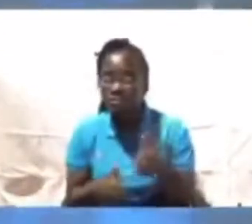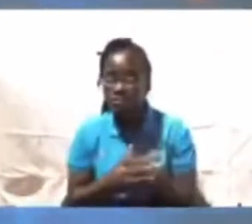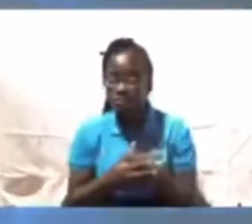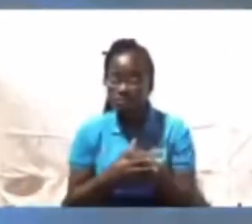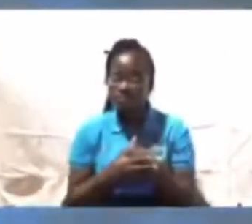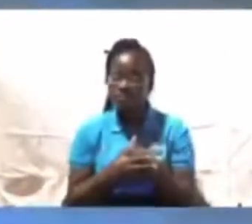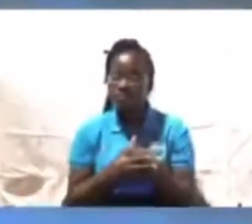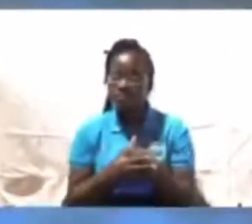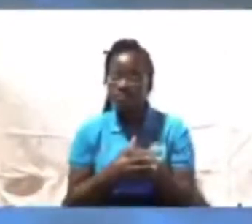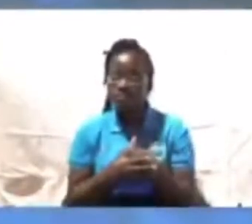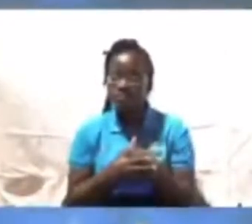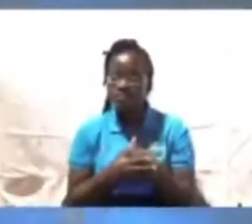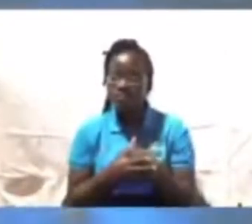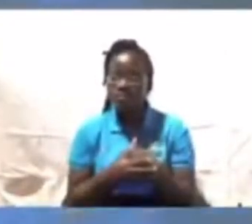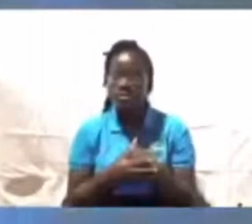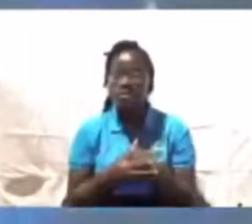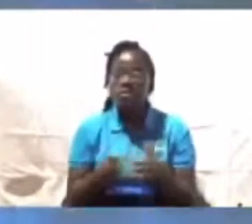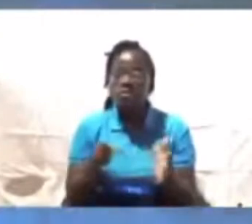omudimi nan tisa